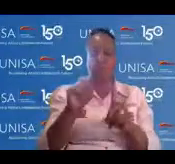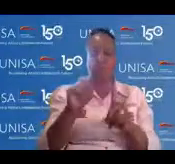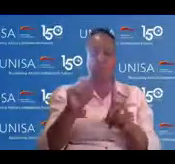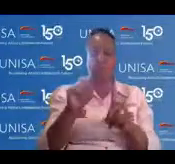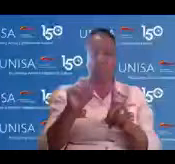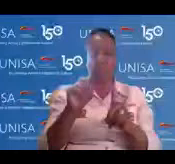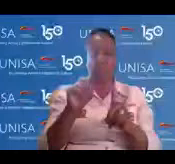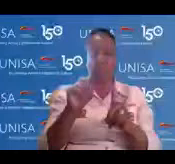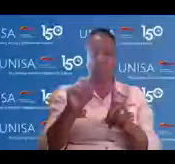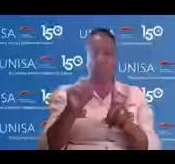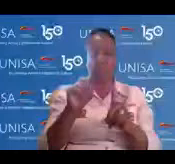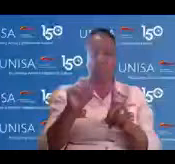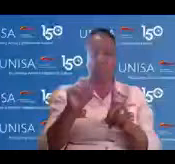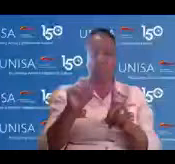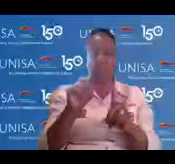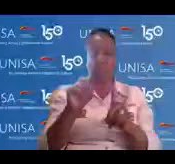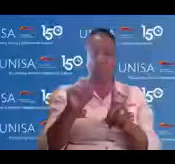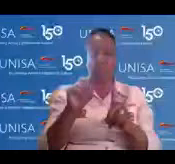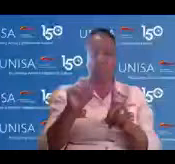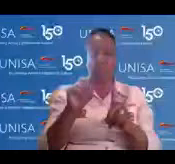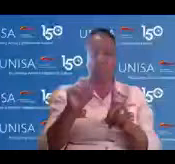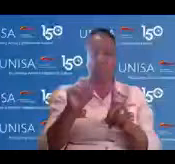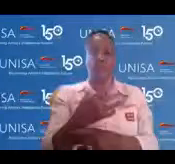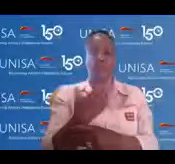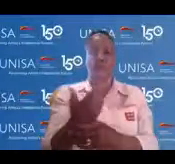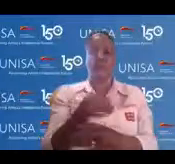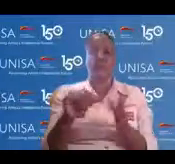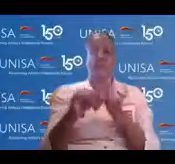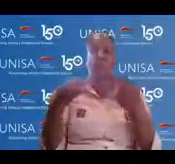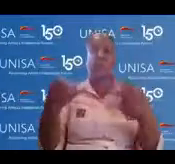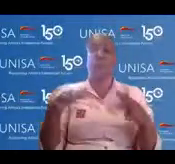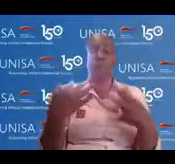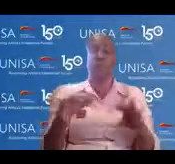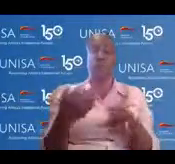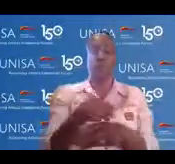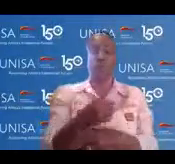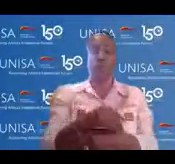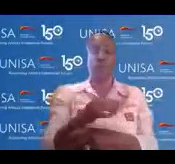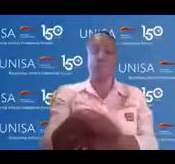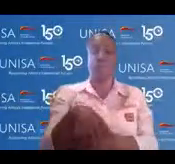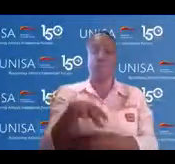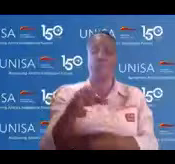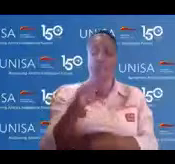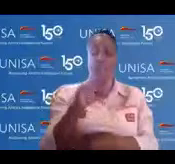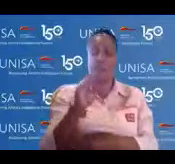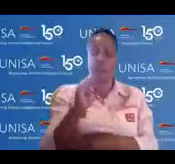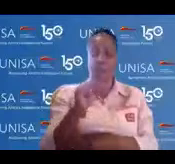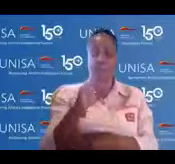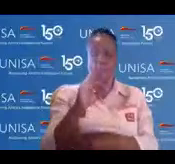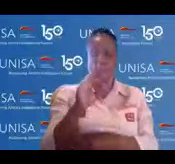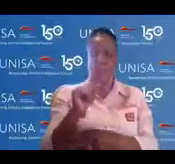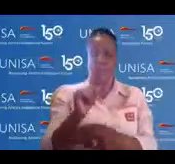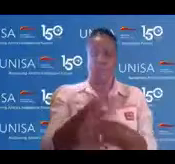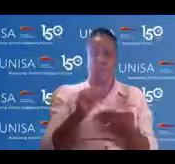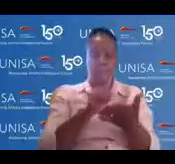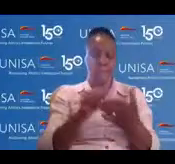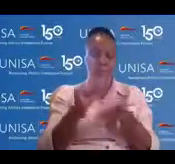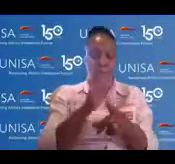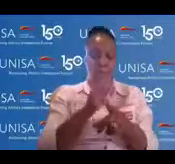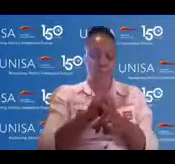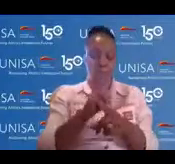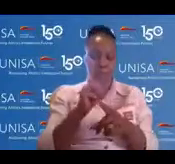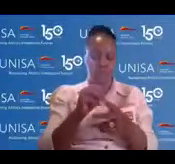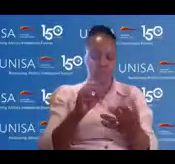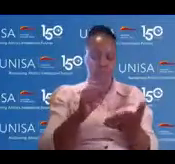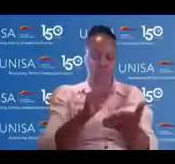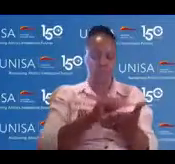unisa.ac.za. We also have a very critical one as well, which is for MFA. Remember those passwords. Whenever you change your cell phone number